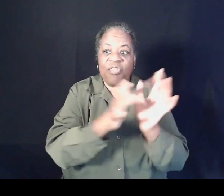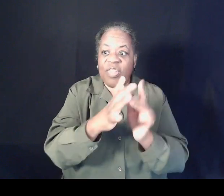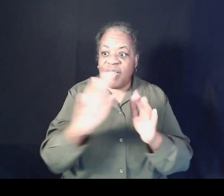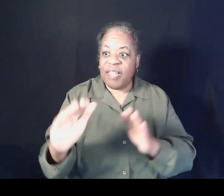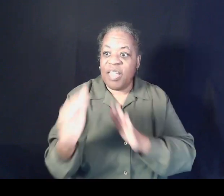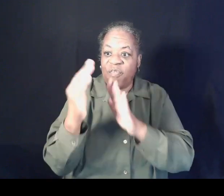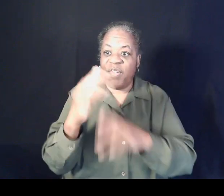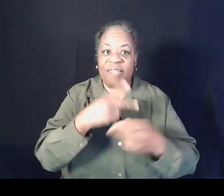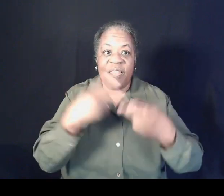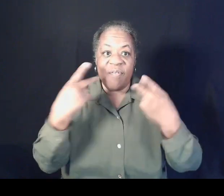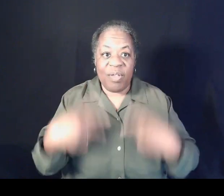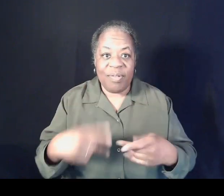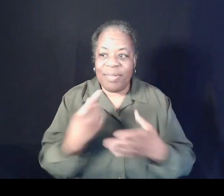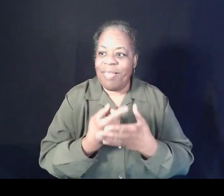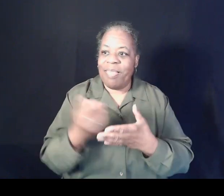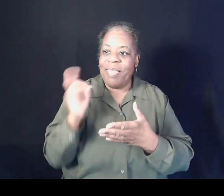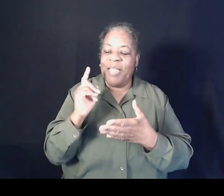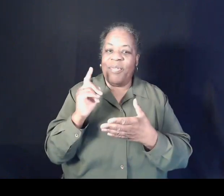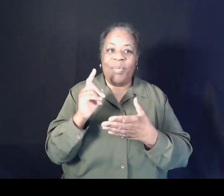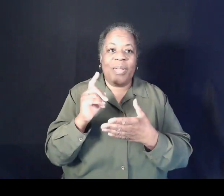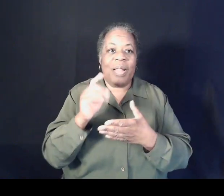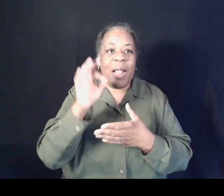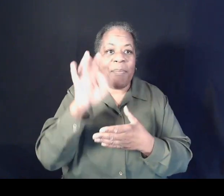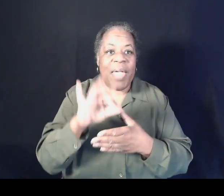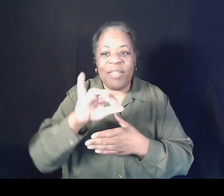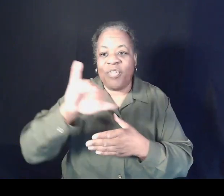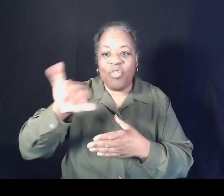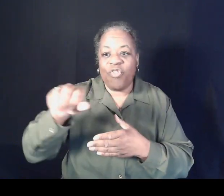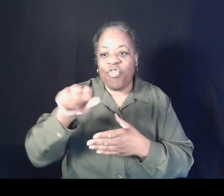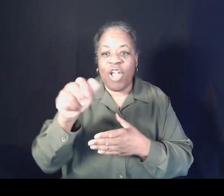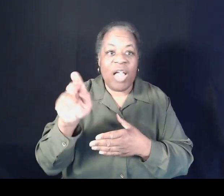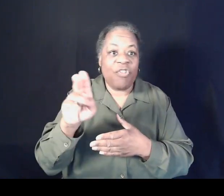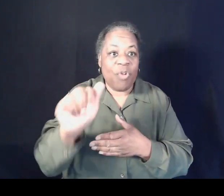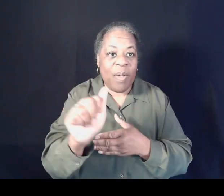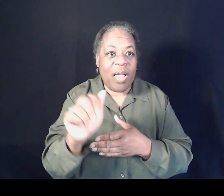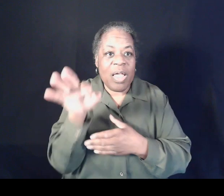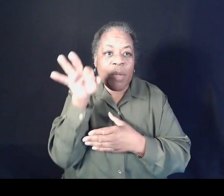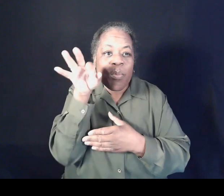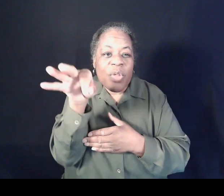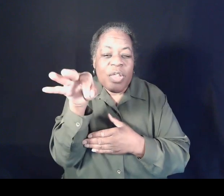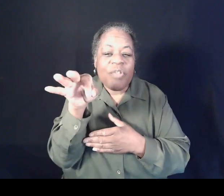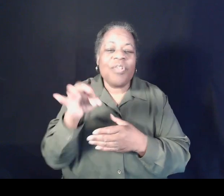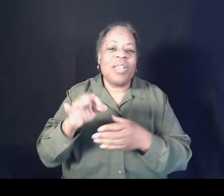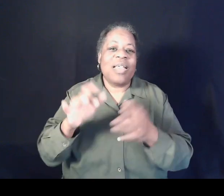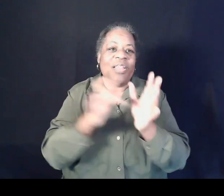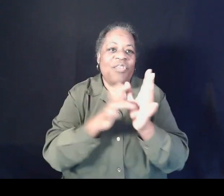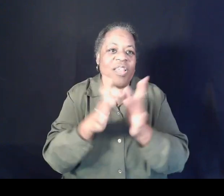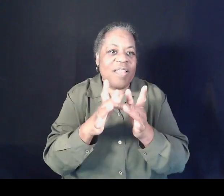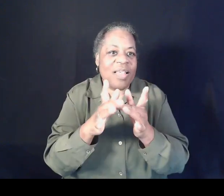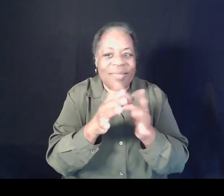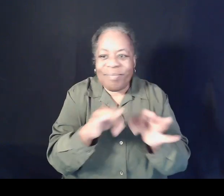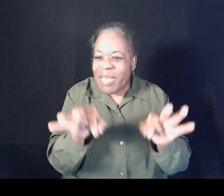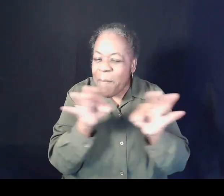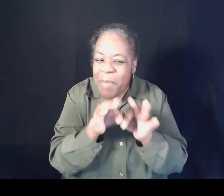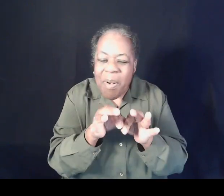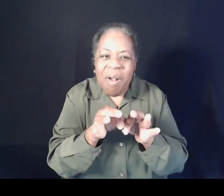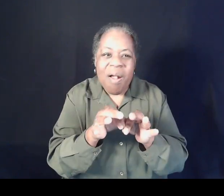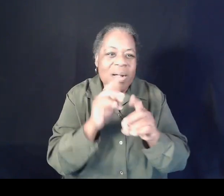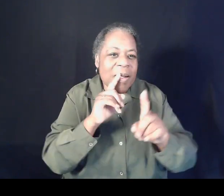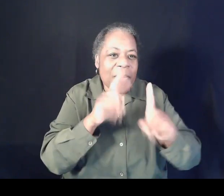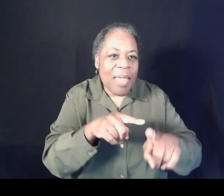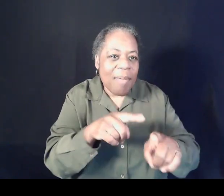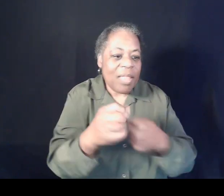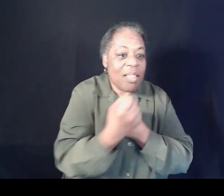had Pastor Joshua Clough as our new senior pastor candidate preach on Jesus' most important commandment, to love God and to love